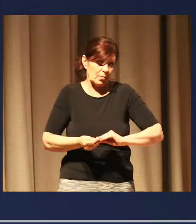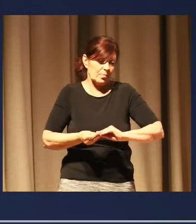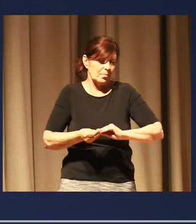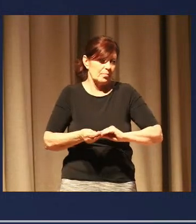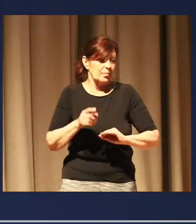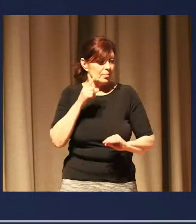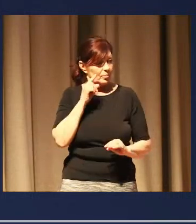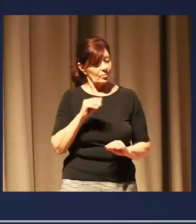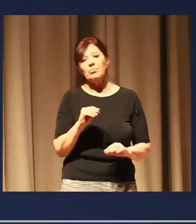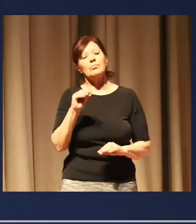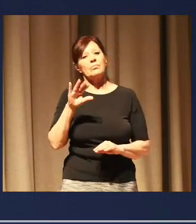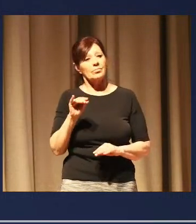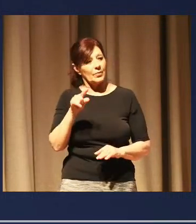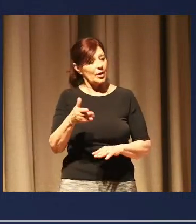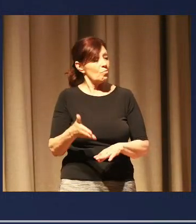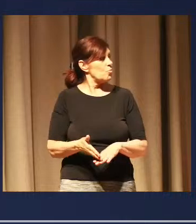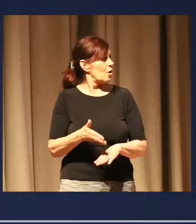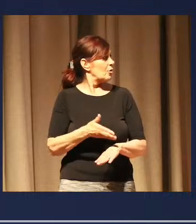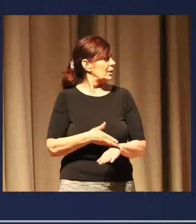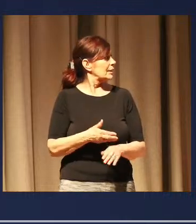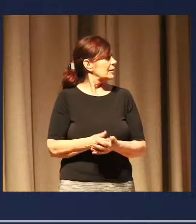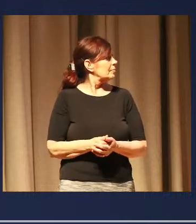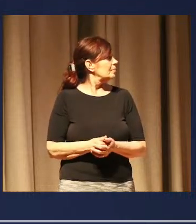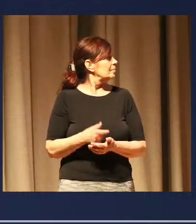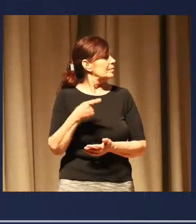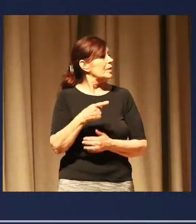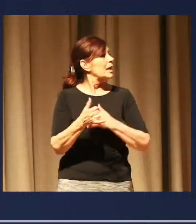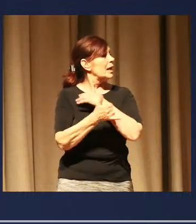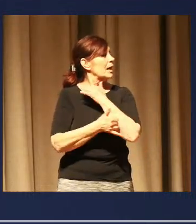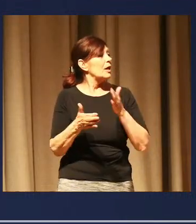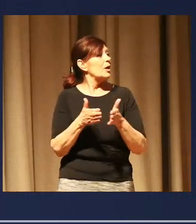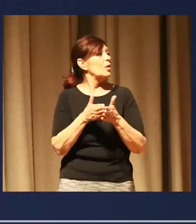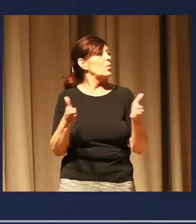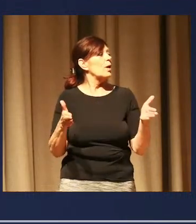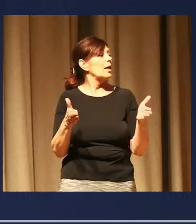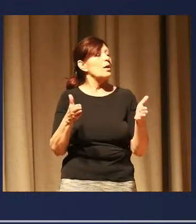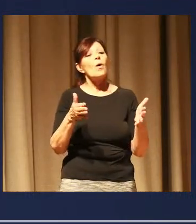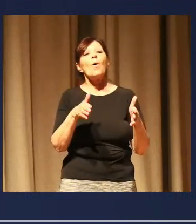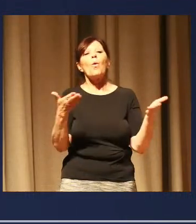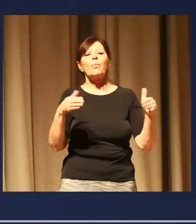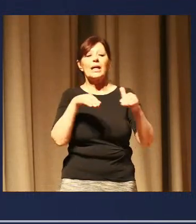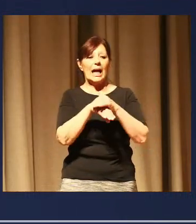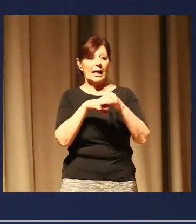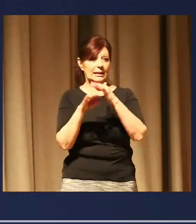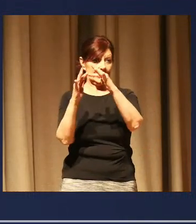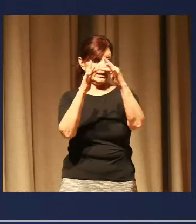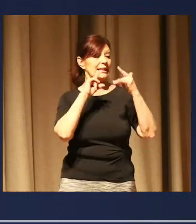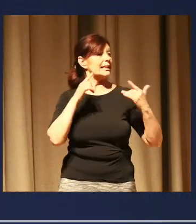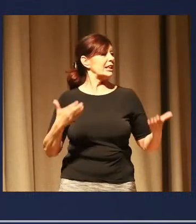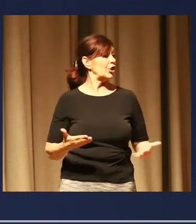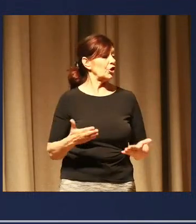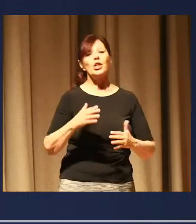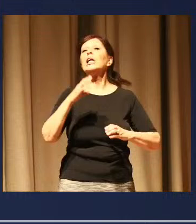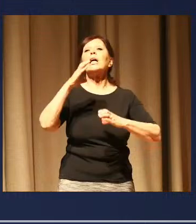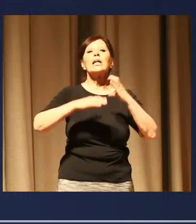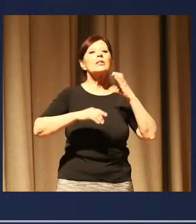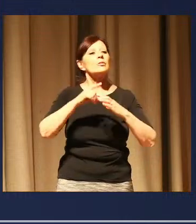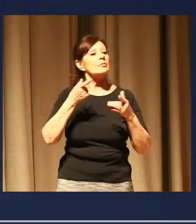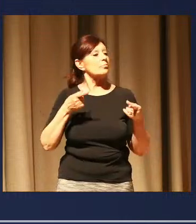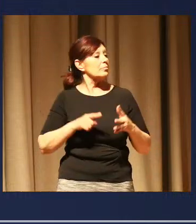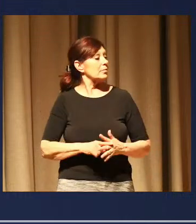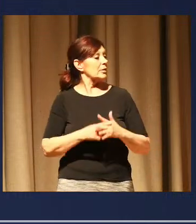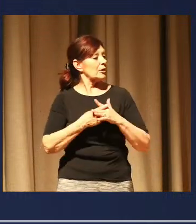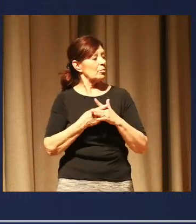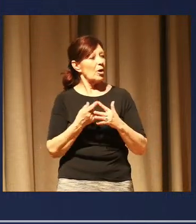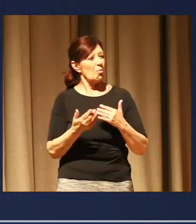Here's a snapshot of that progress. The countywide ErieNet Open Access Network is here. Construction is underway, and eventually more